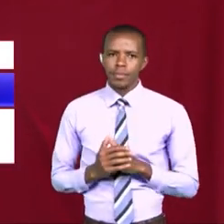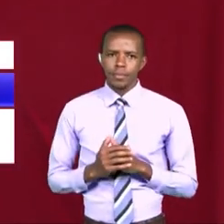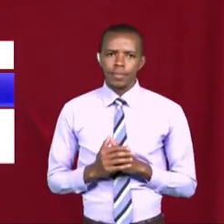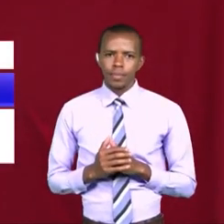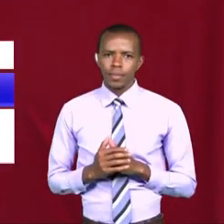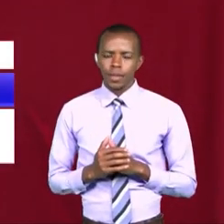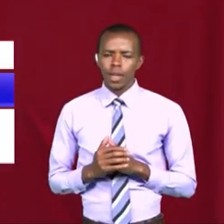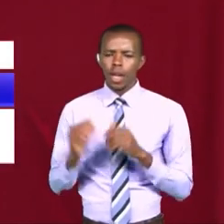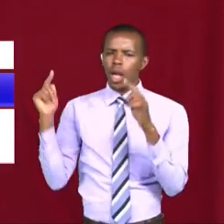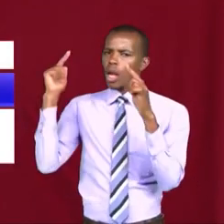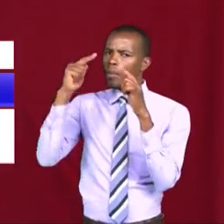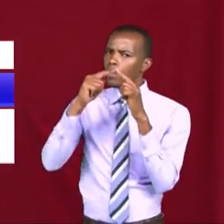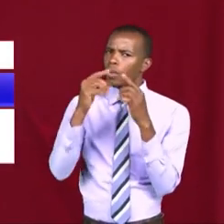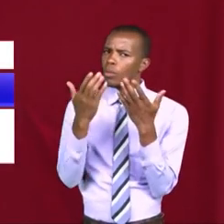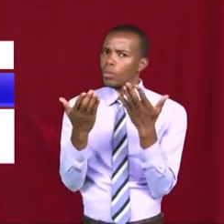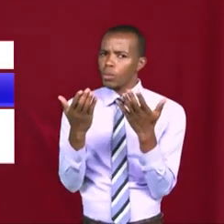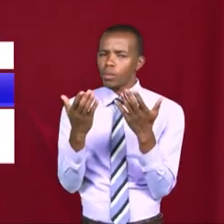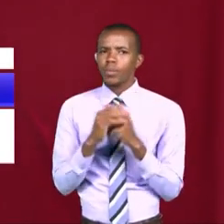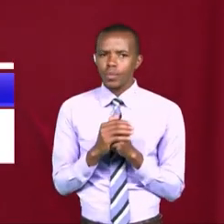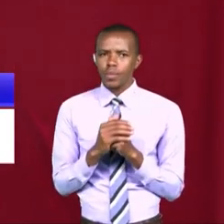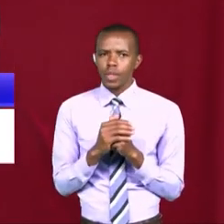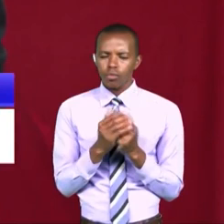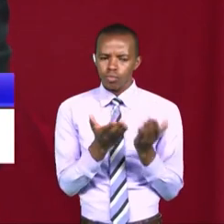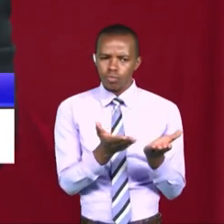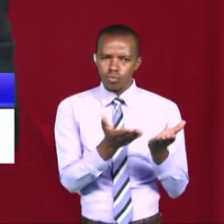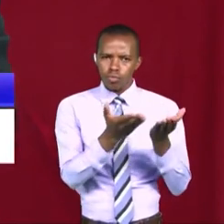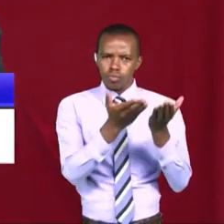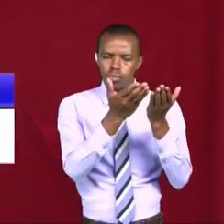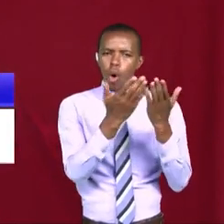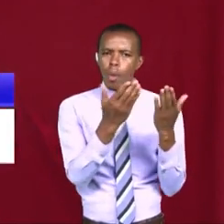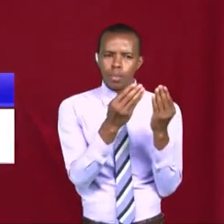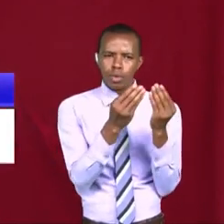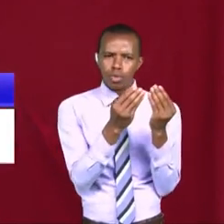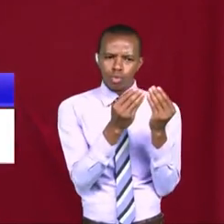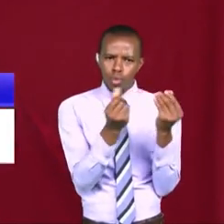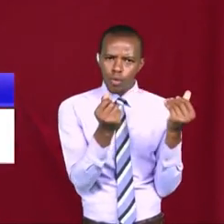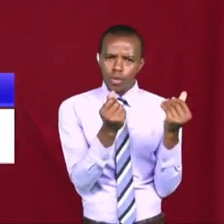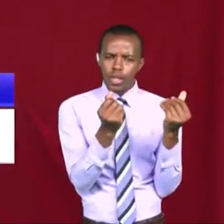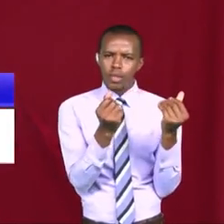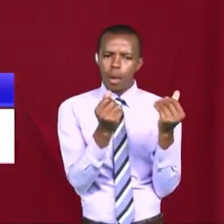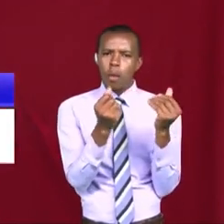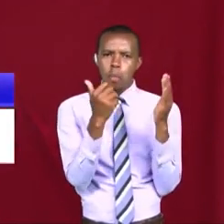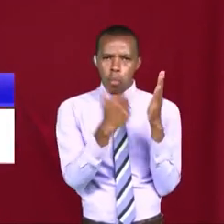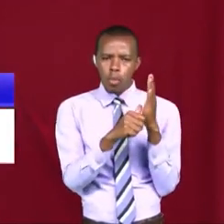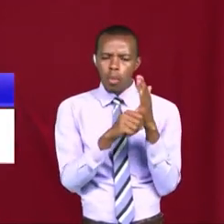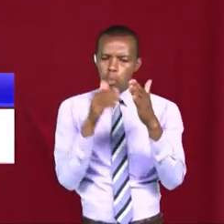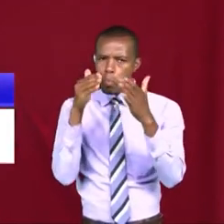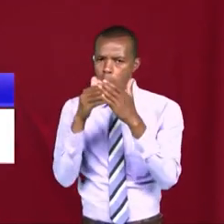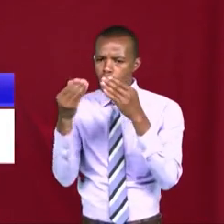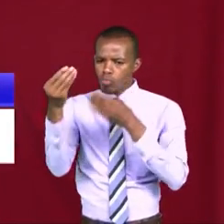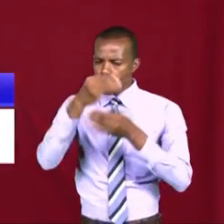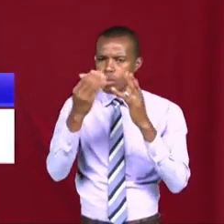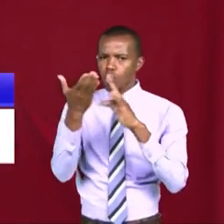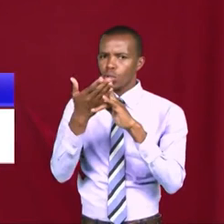For purposes of ironing out issues that are constraining trade between our two